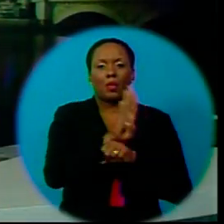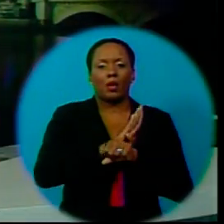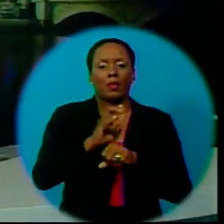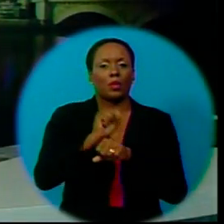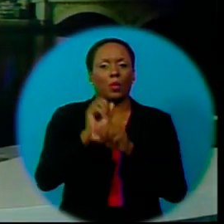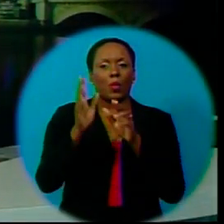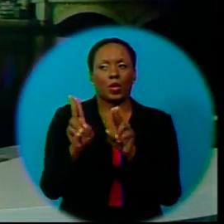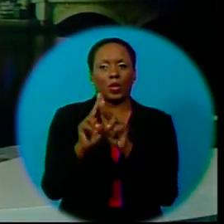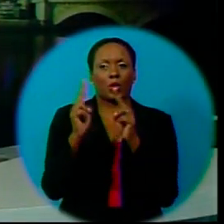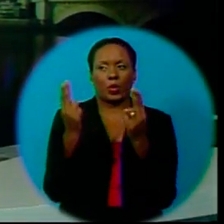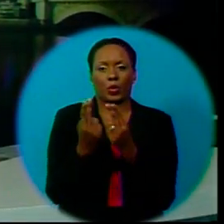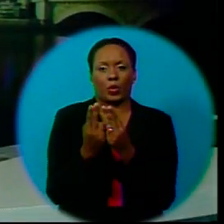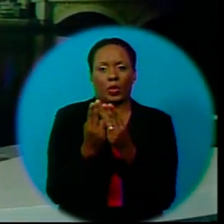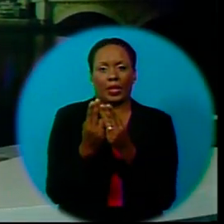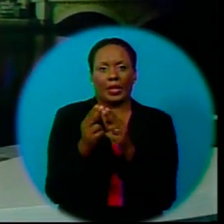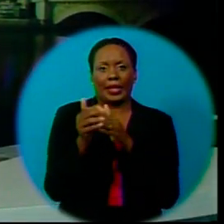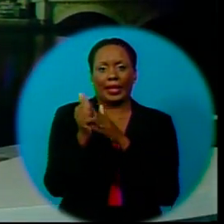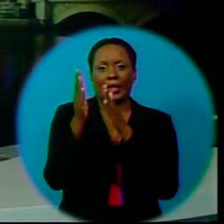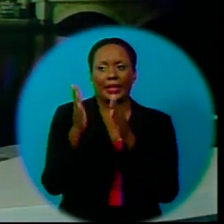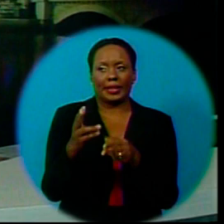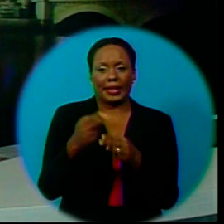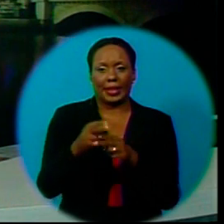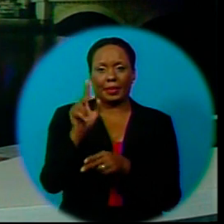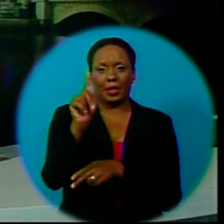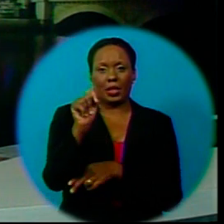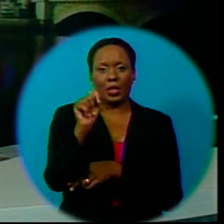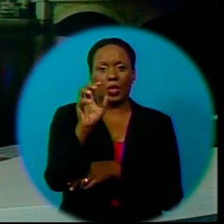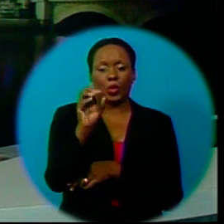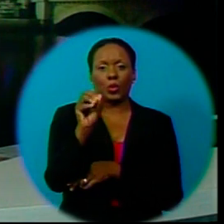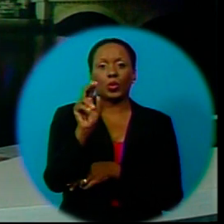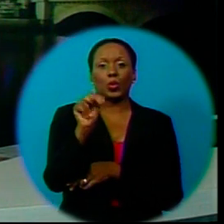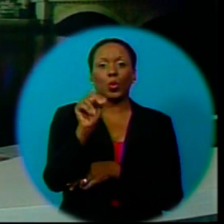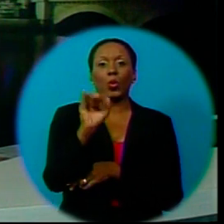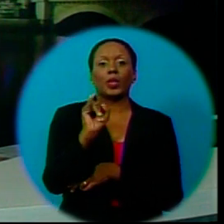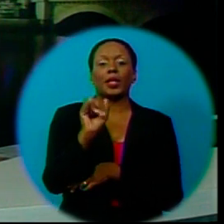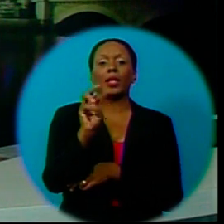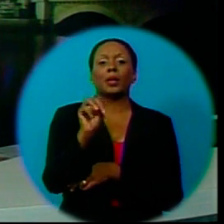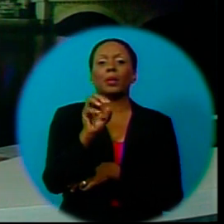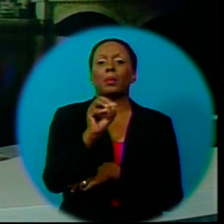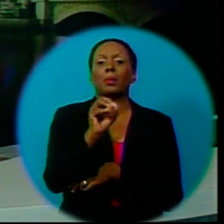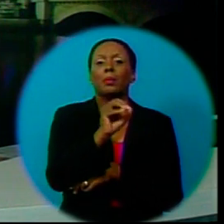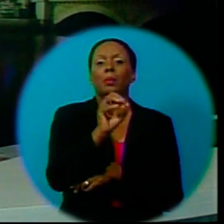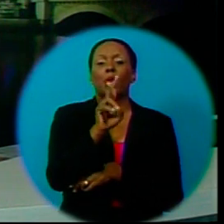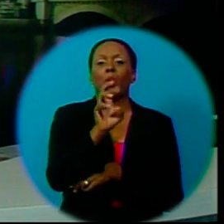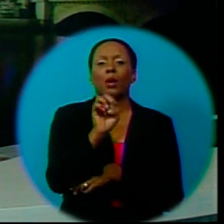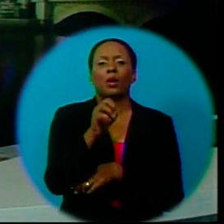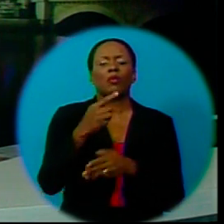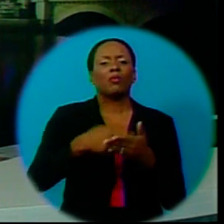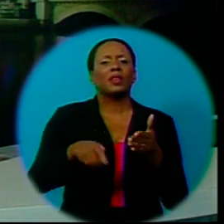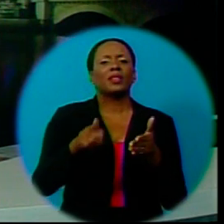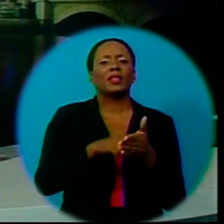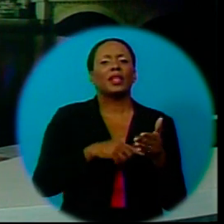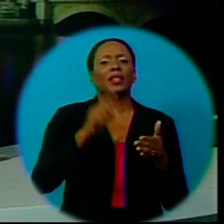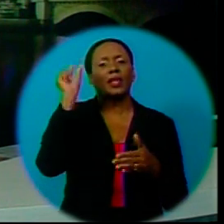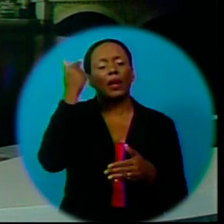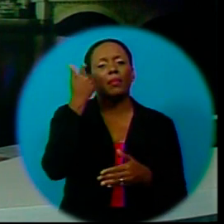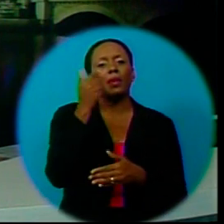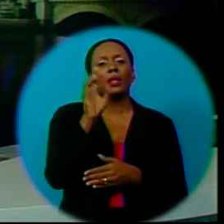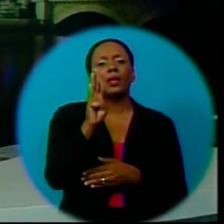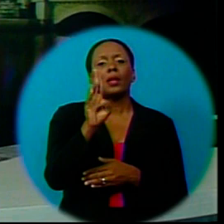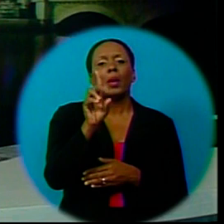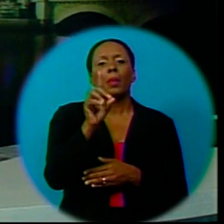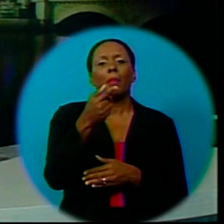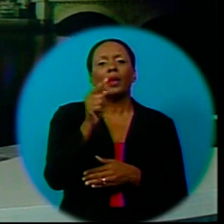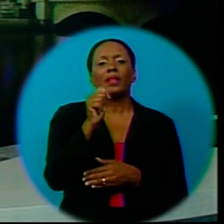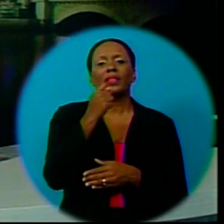General Secretary of the Barbados Workers Union, Tony Moore, has criticized the government's recent budget. She says the reduction of allowances and the increase